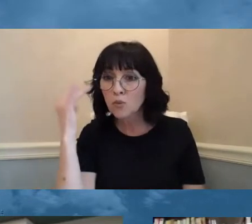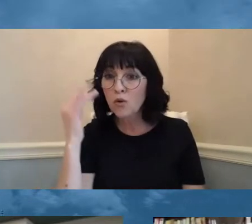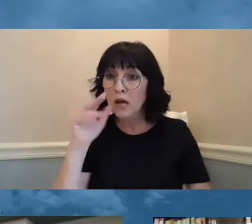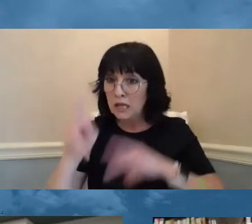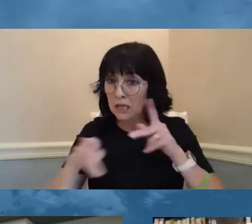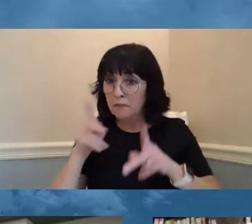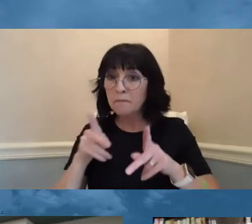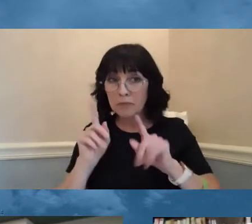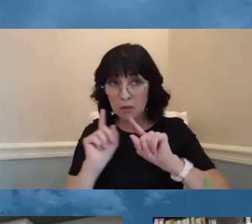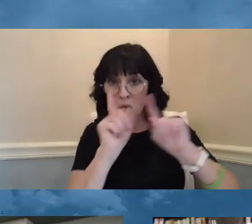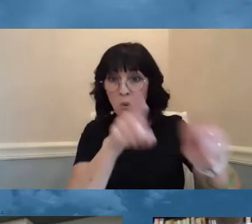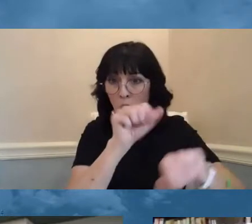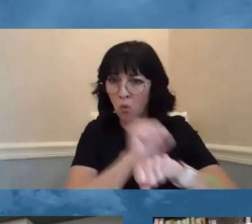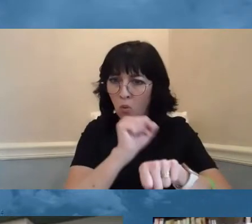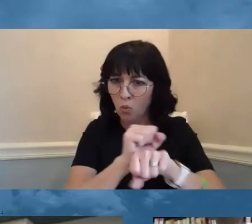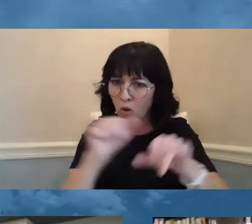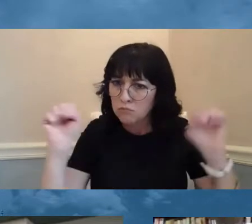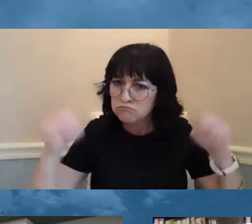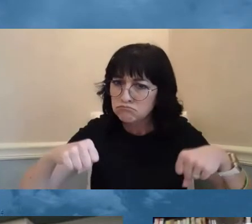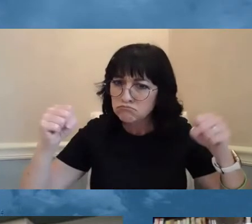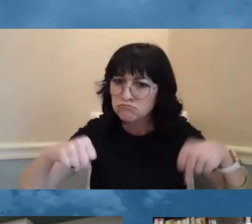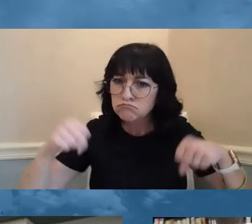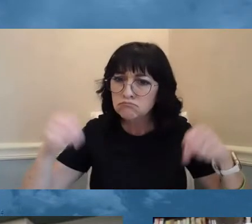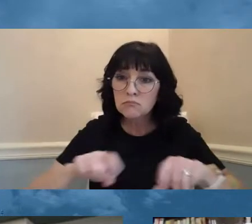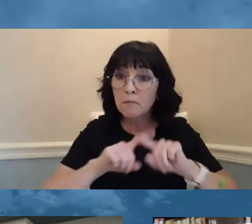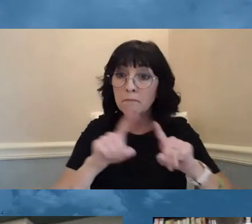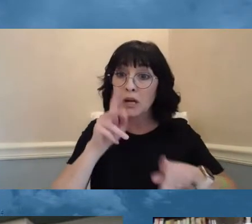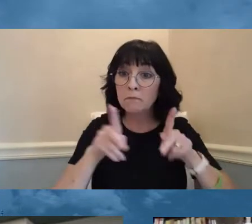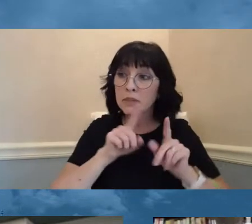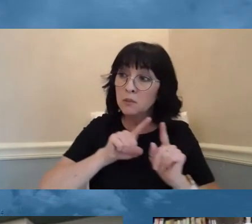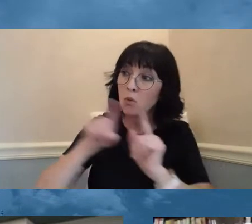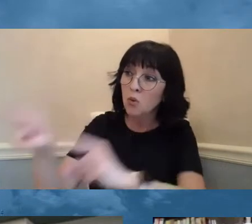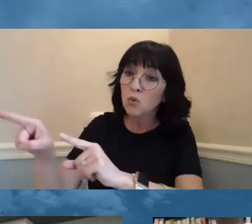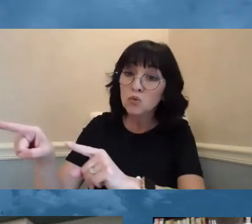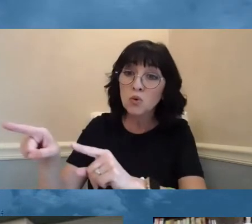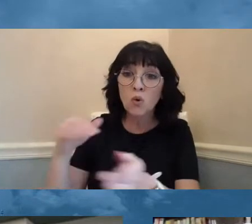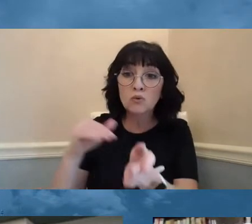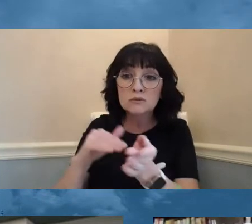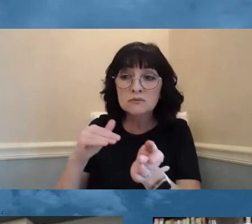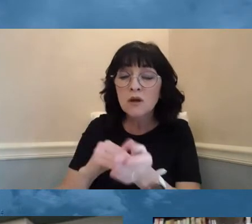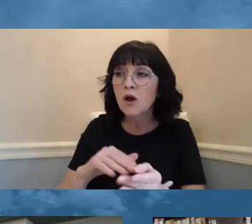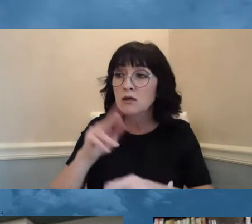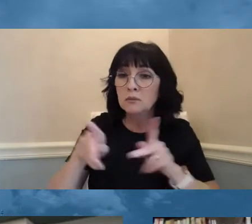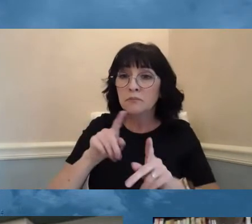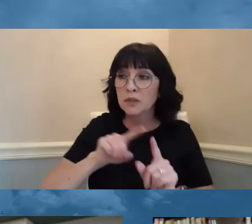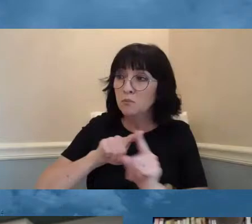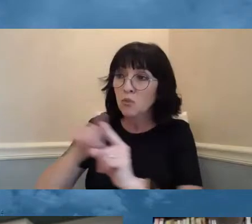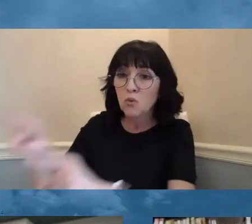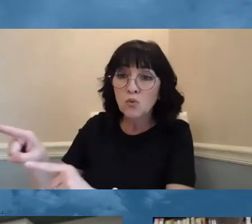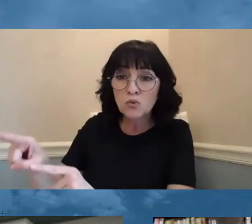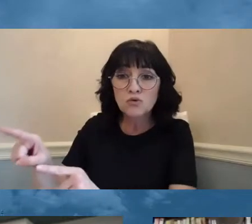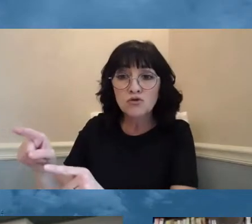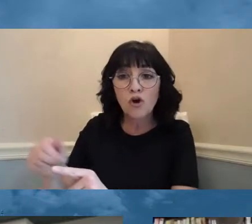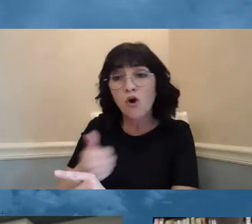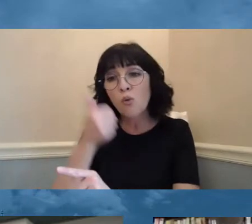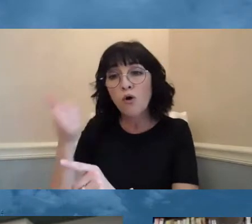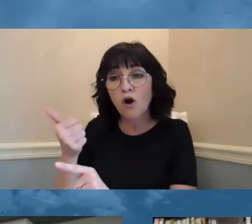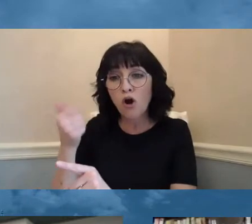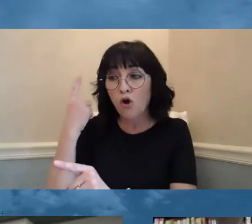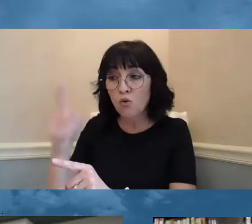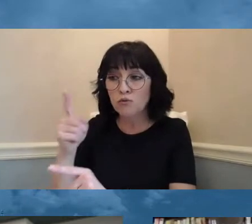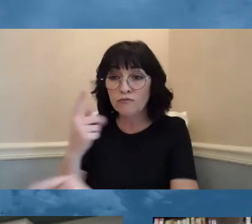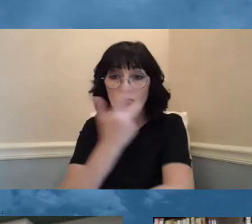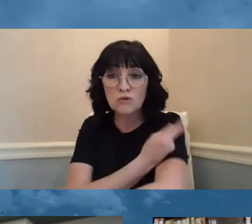people to take the vaccine, right? Because it is still a healthcare choice, but to give people at the restaurants, give people at the